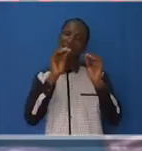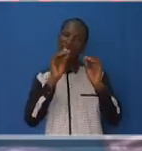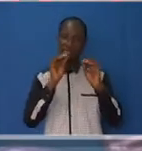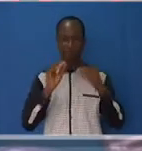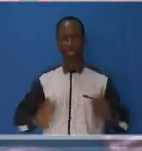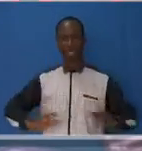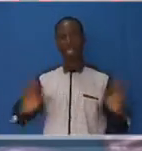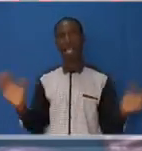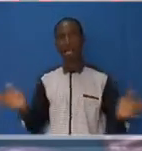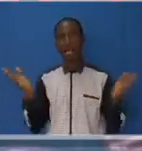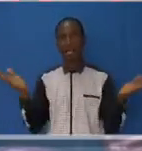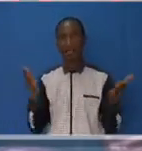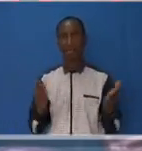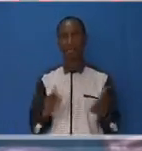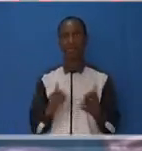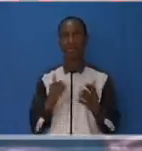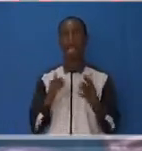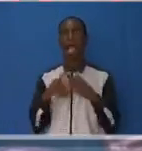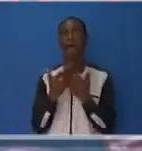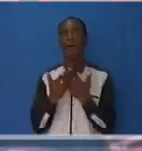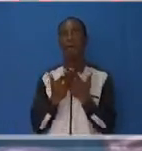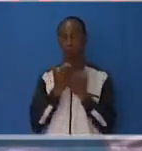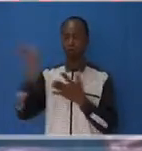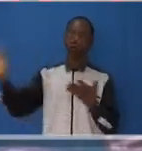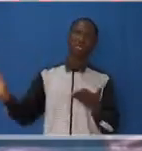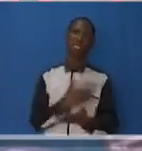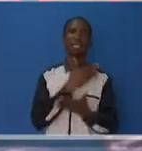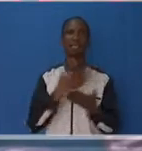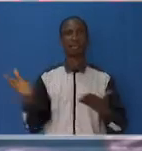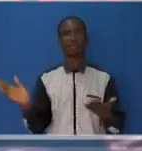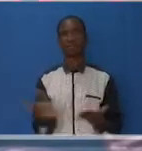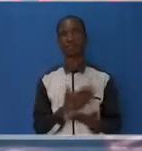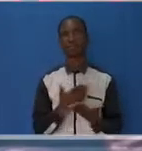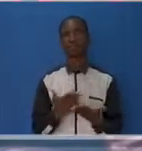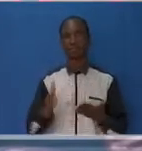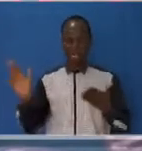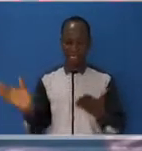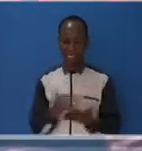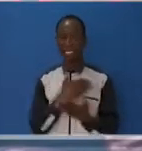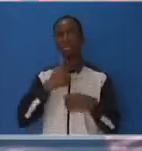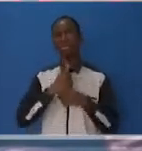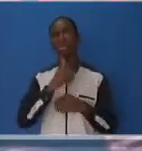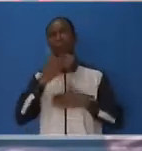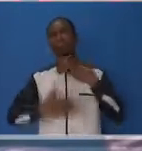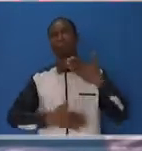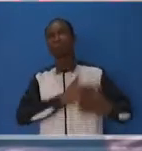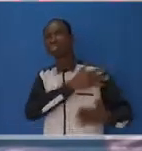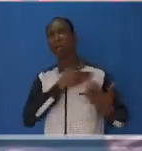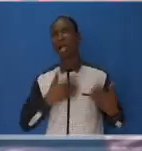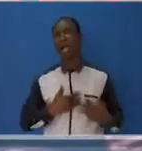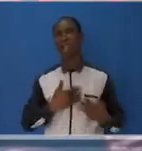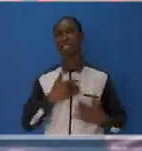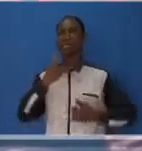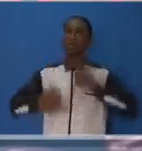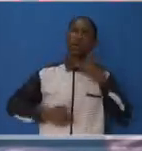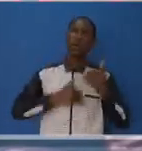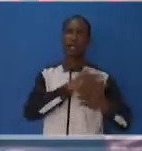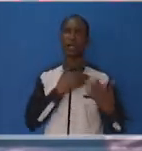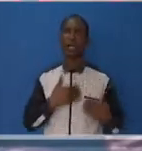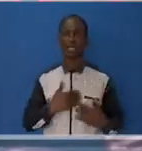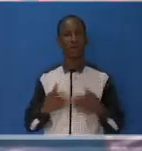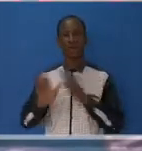admonishing one another in psalms and hymns and spiritual songs singing with grace in your heart to the Lord singing he didn't say